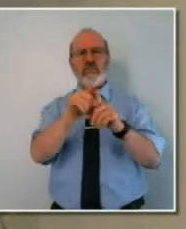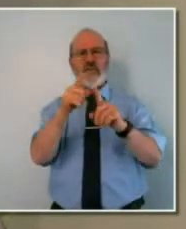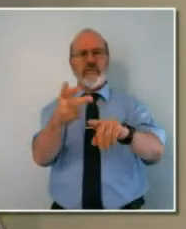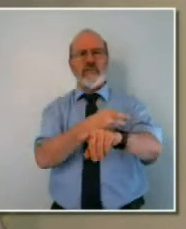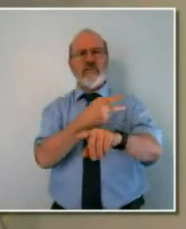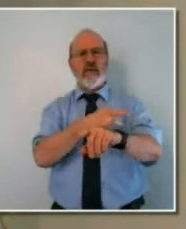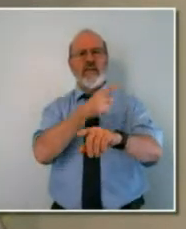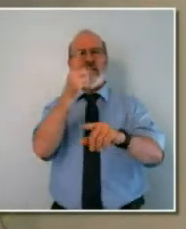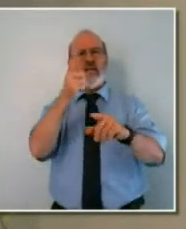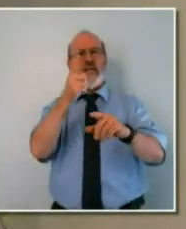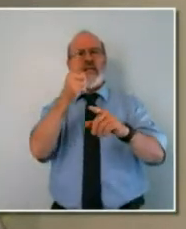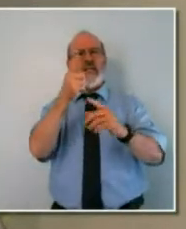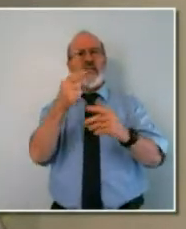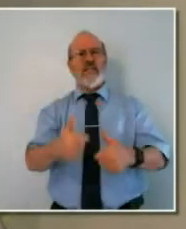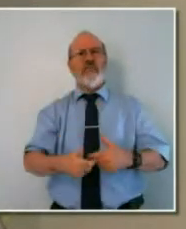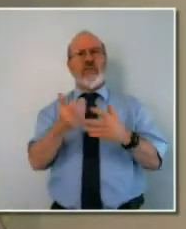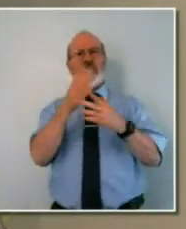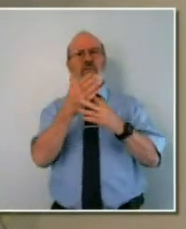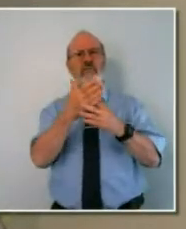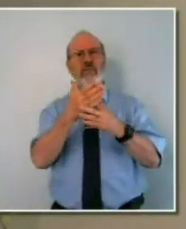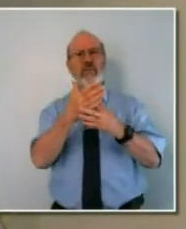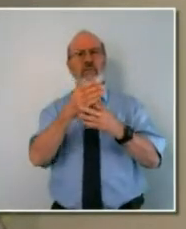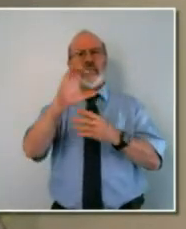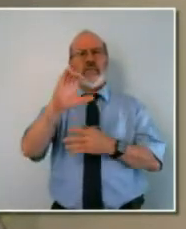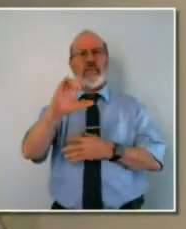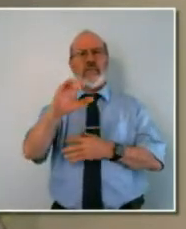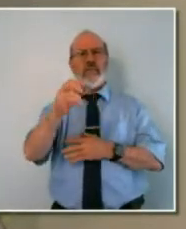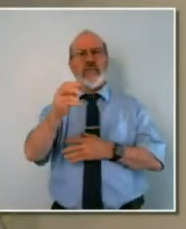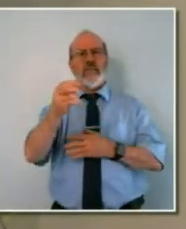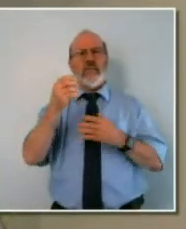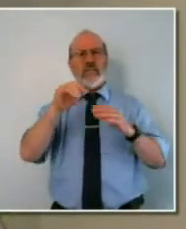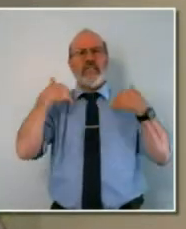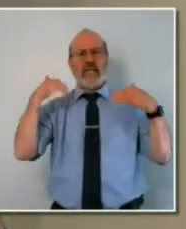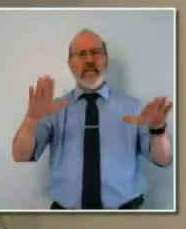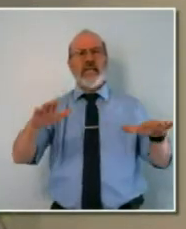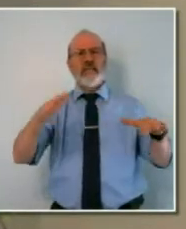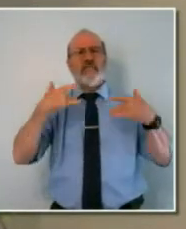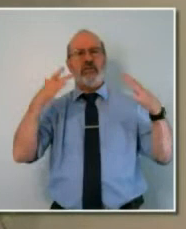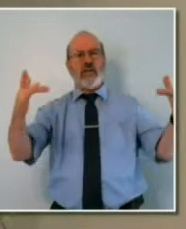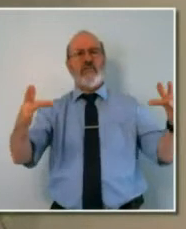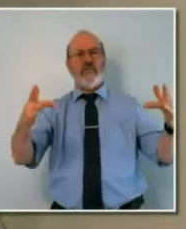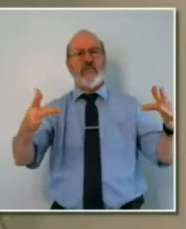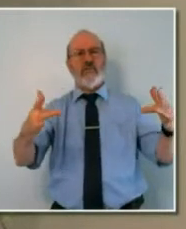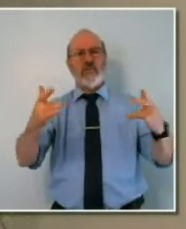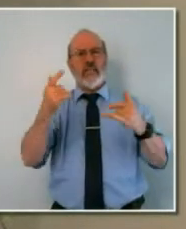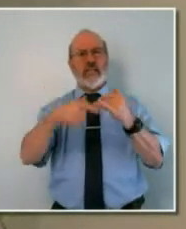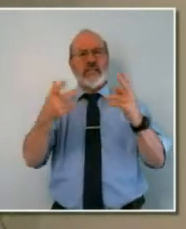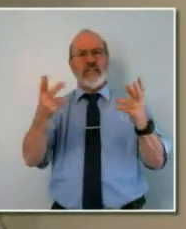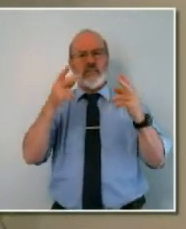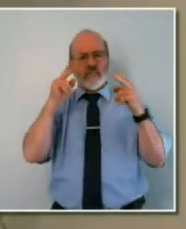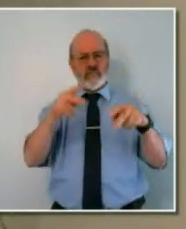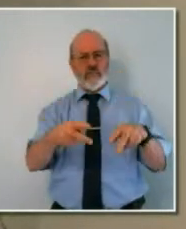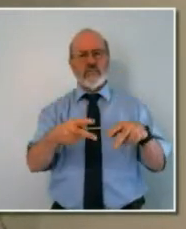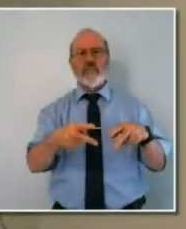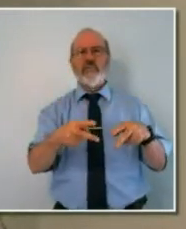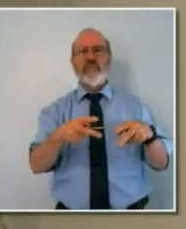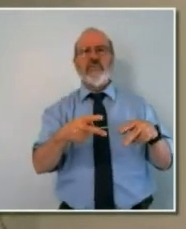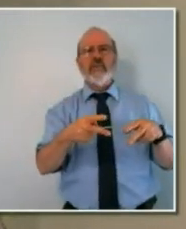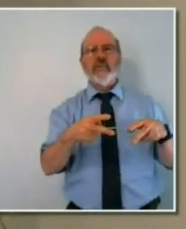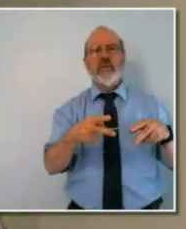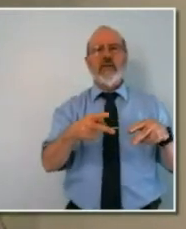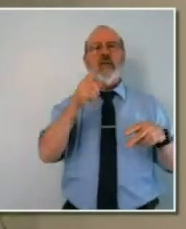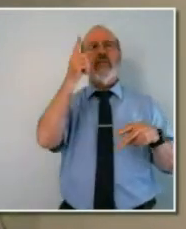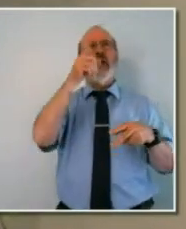that dwellest between the cherubims, shine forth." It's that last phrase that I want you to think with me about. "Thou